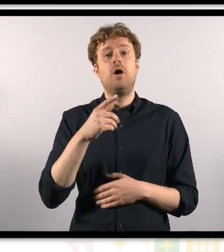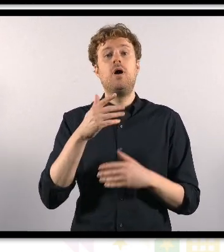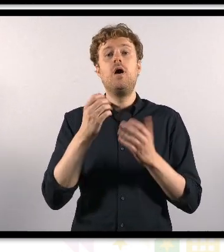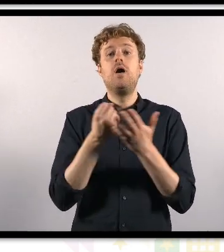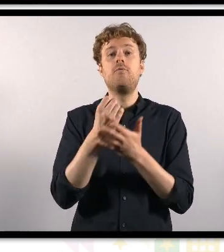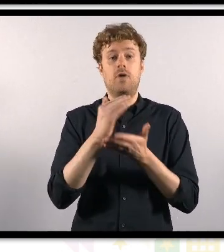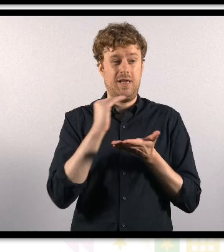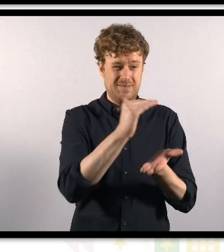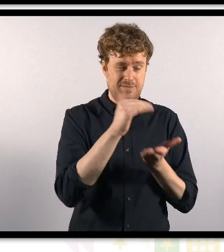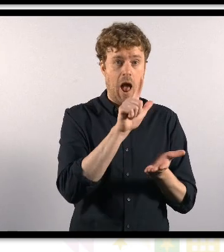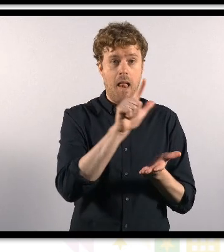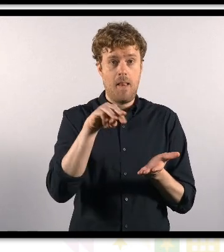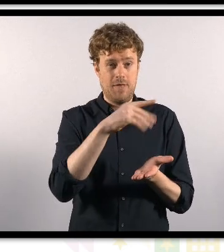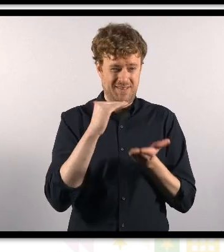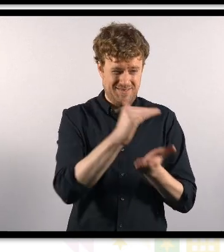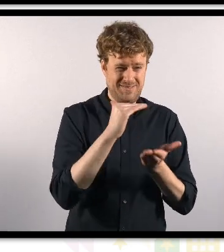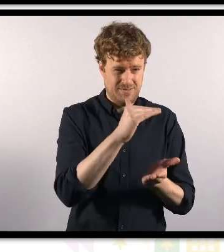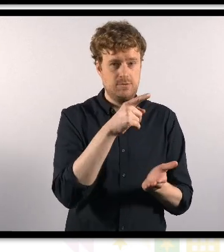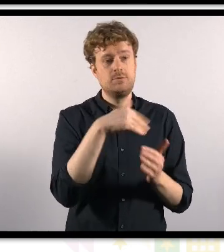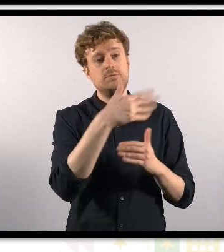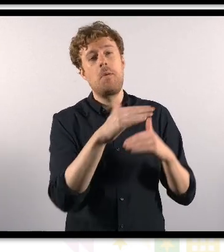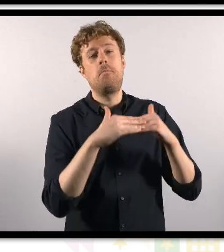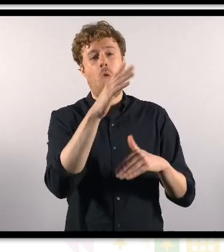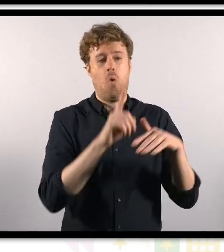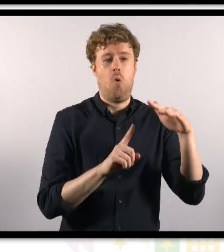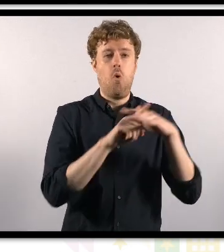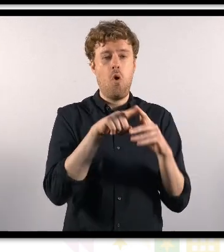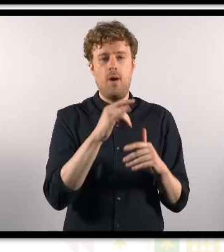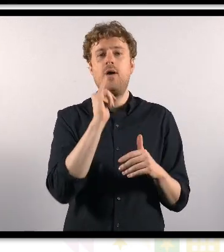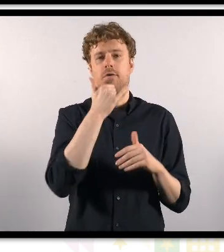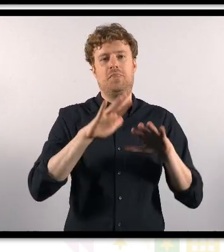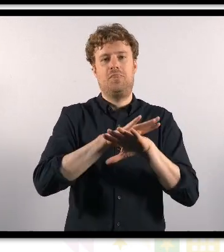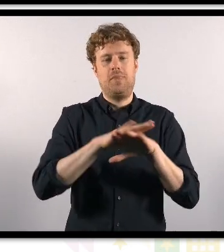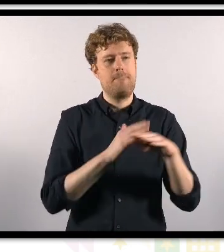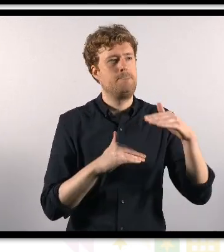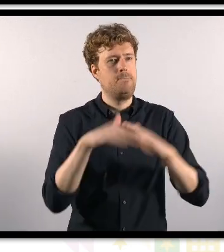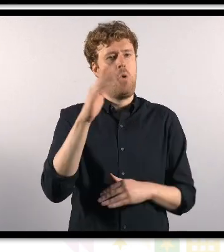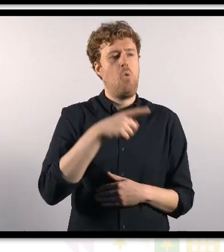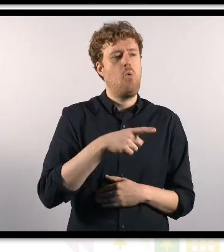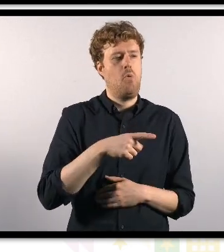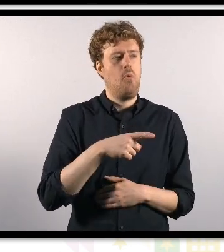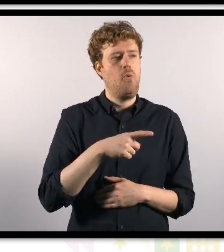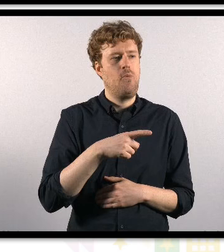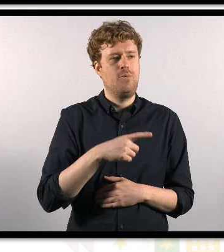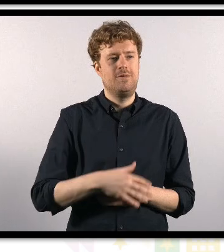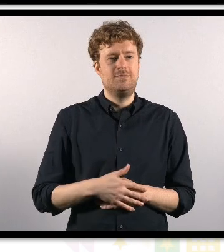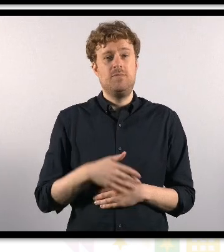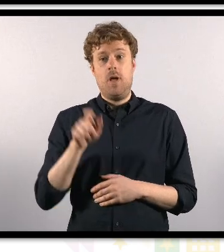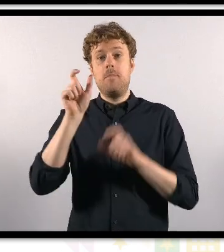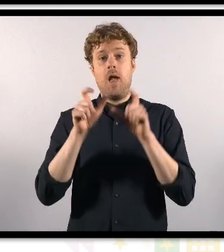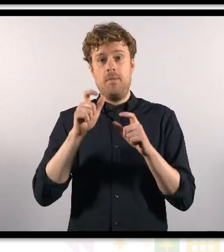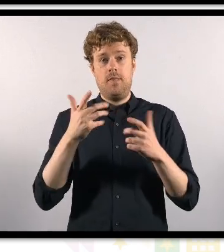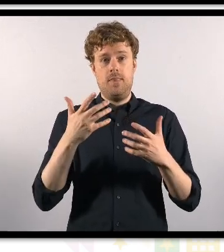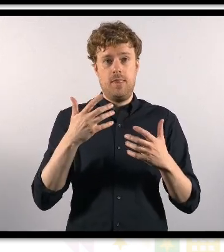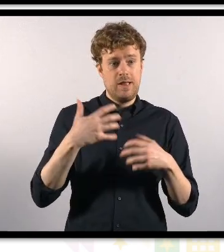So shoving LLM everything into the LLM is definitely going to be met with disappointment. And this is when we came to